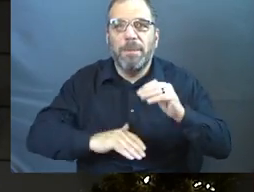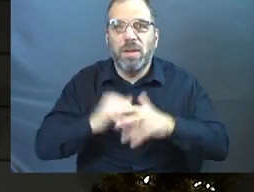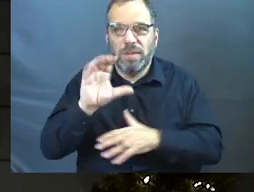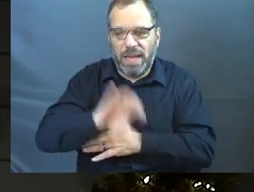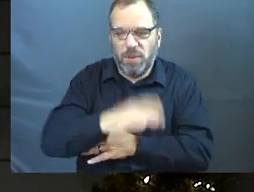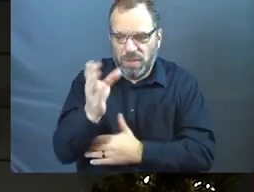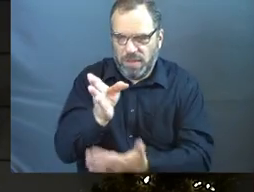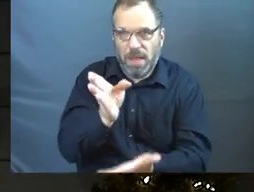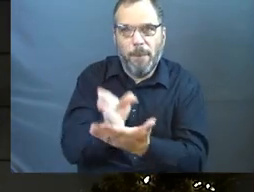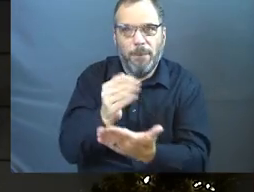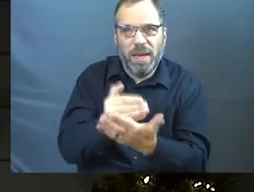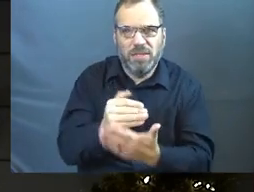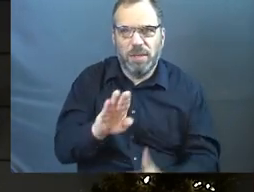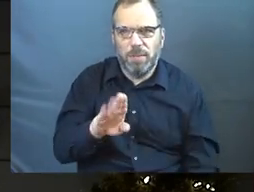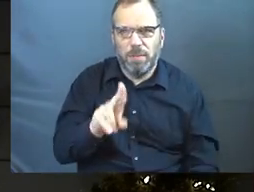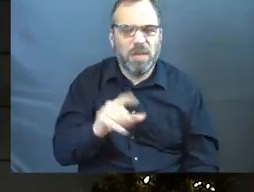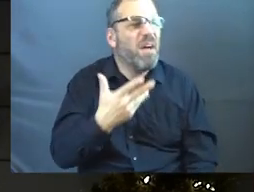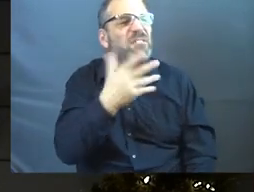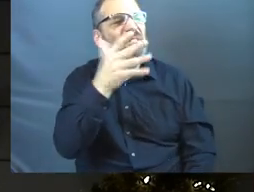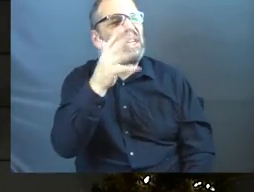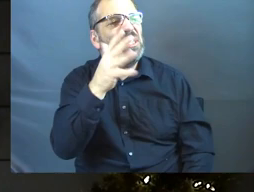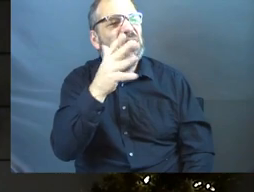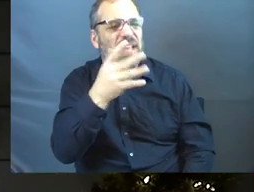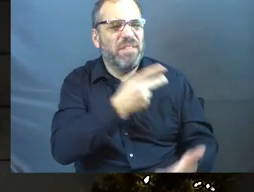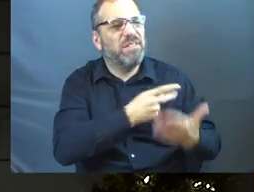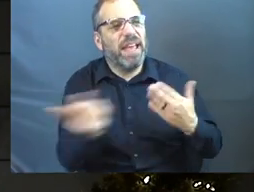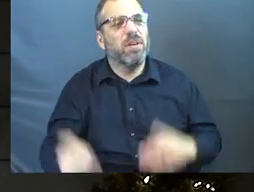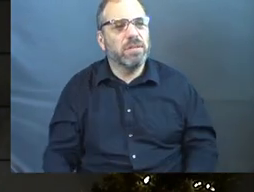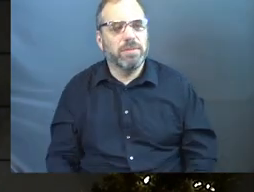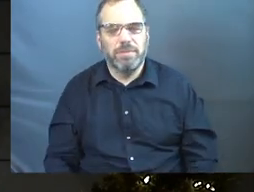budget. You're like, I already did that. It didn't work.